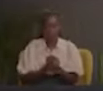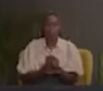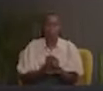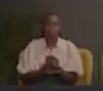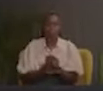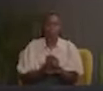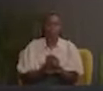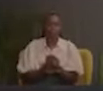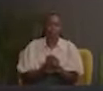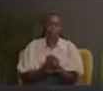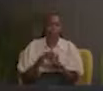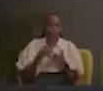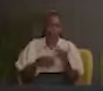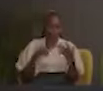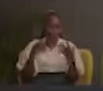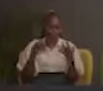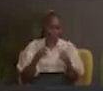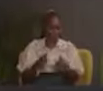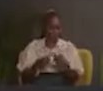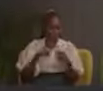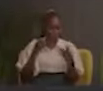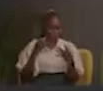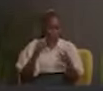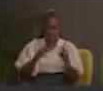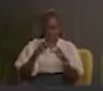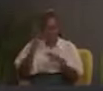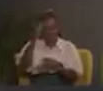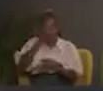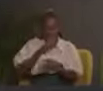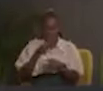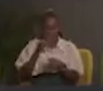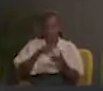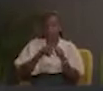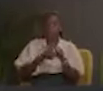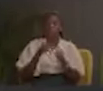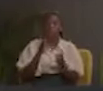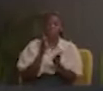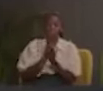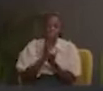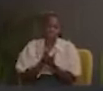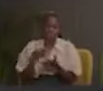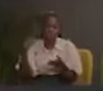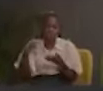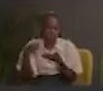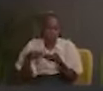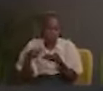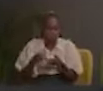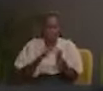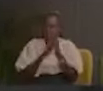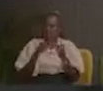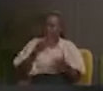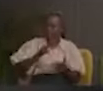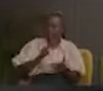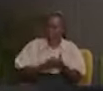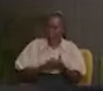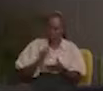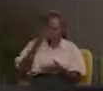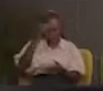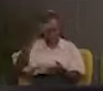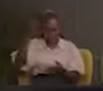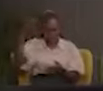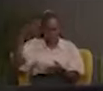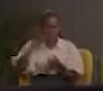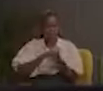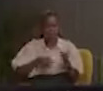across Africa. The issue of finances, for instance. Now, the truth is that the Bible tells us that ye know the grace of our Lord Jesus Christ,